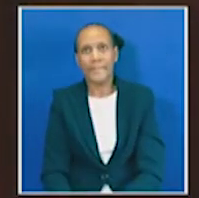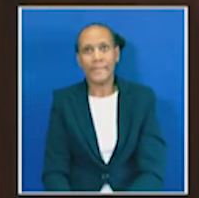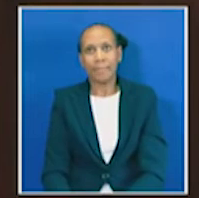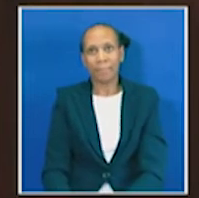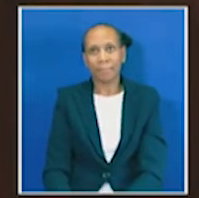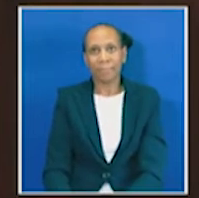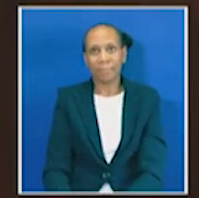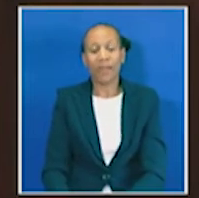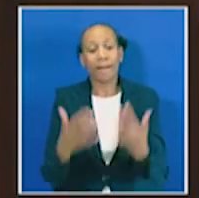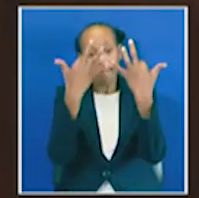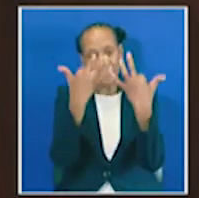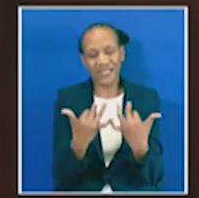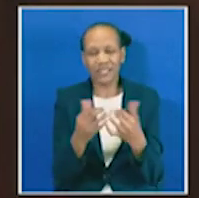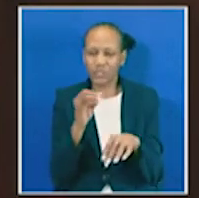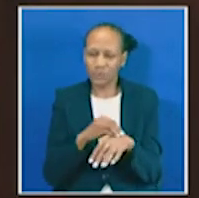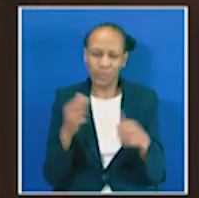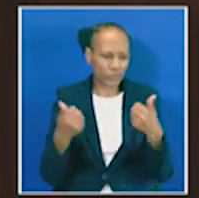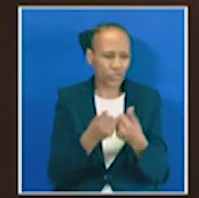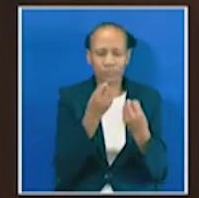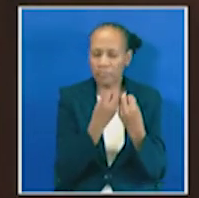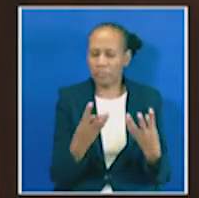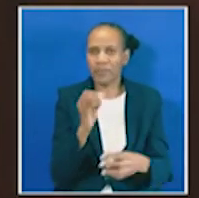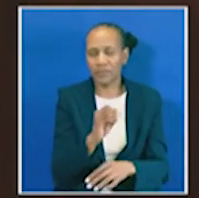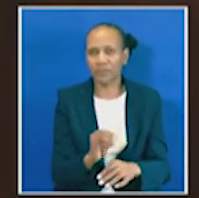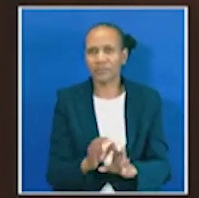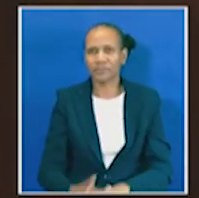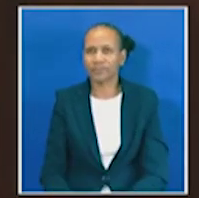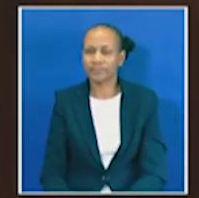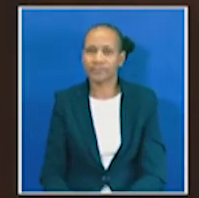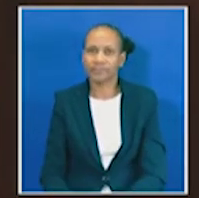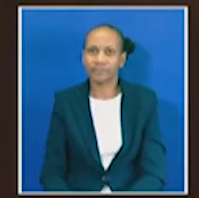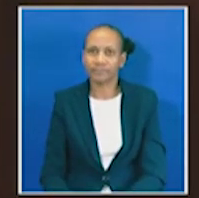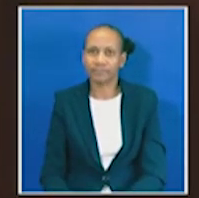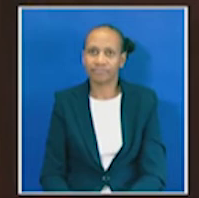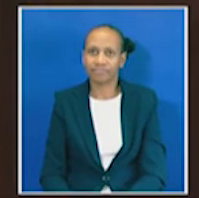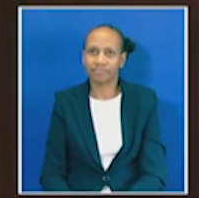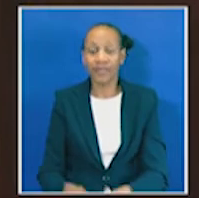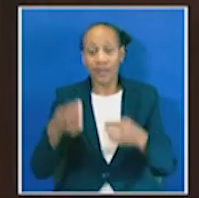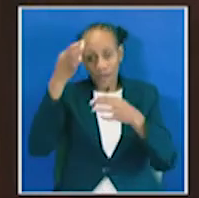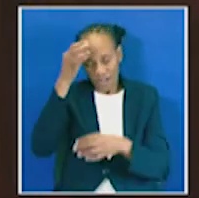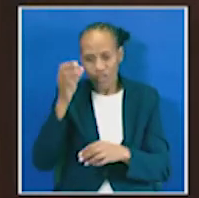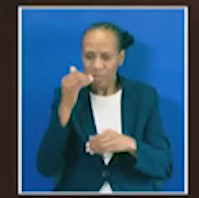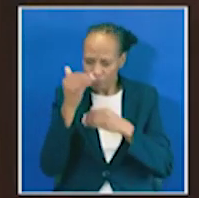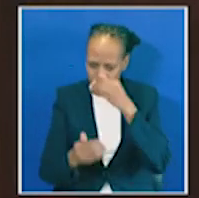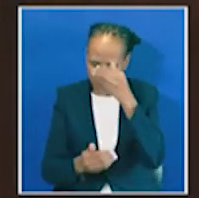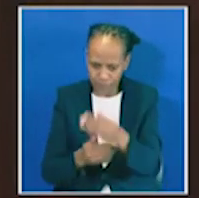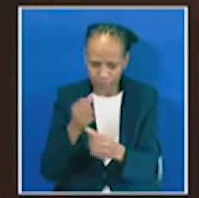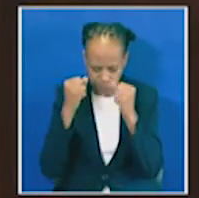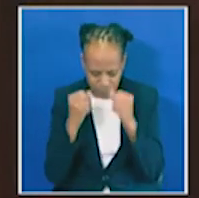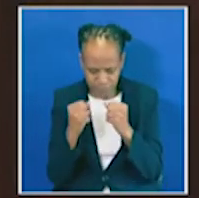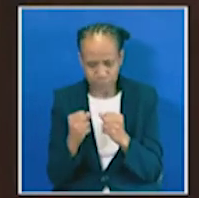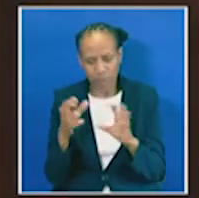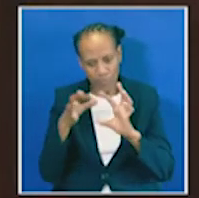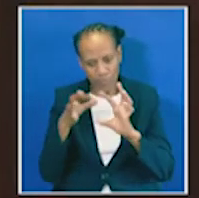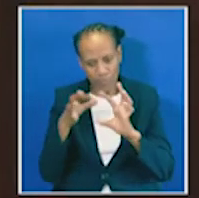severe budgetary constraints and competing social needs, Order, Honourable Members. government demonstrated its commitment to strengthening